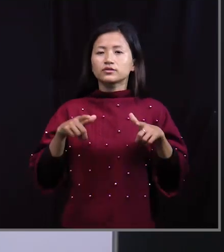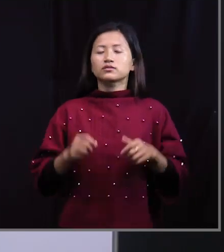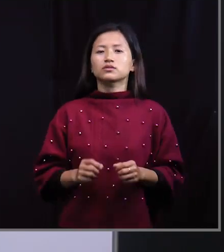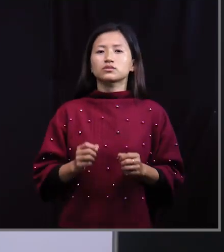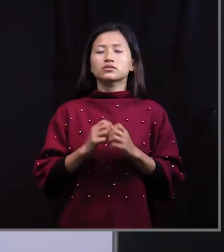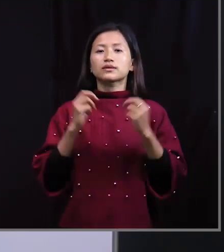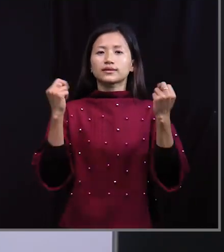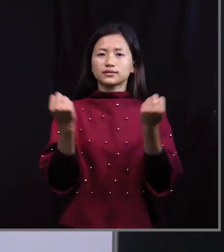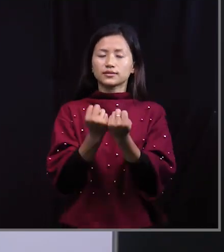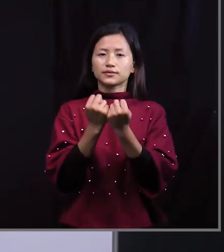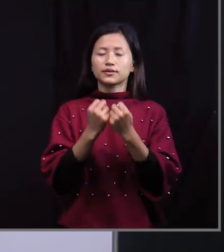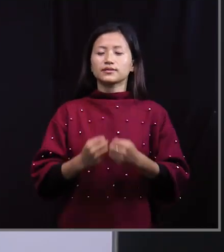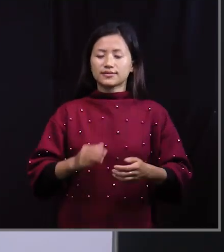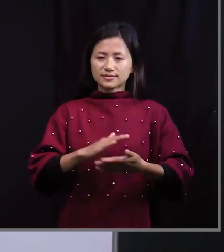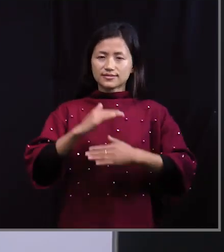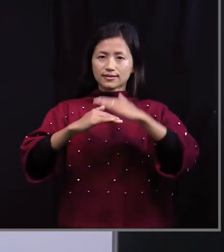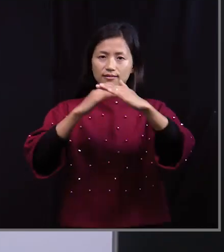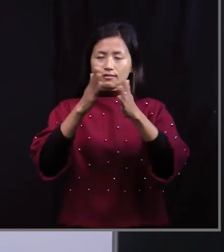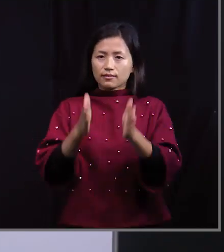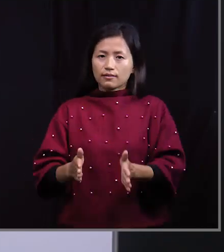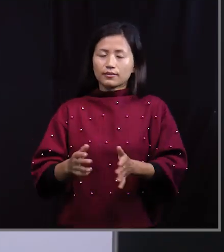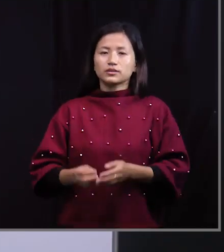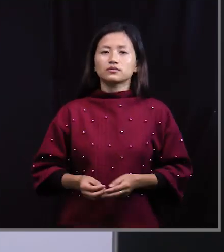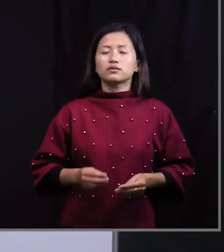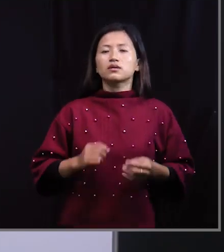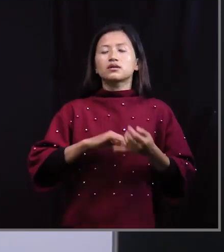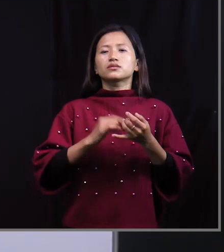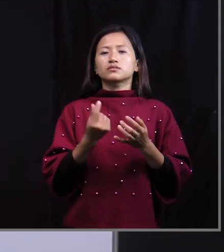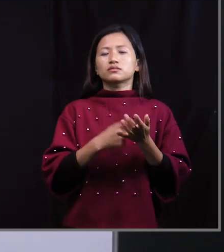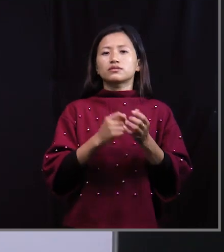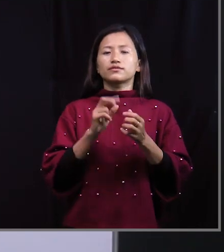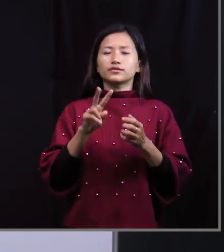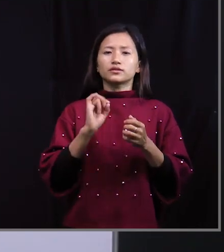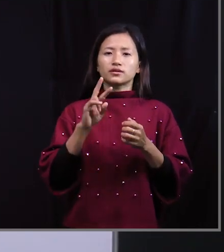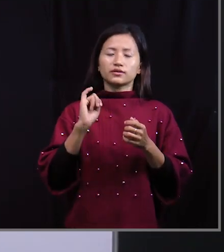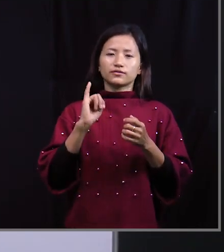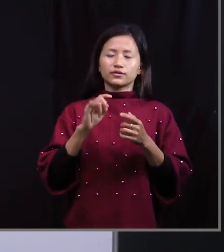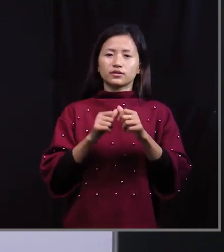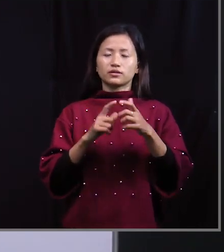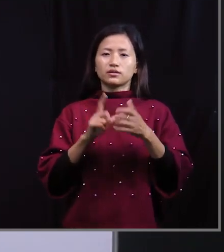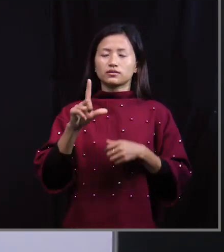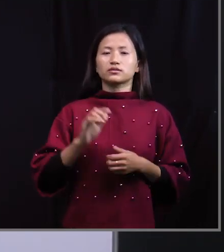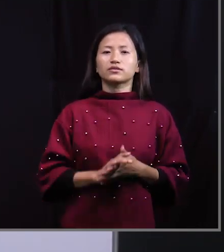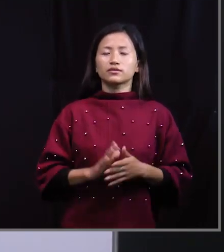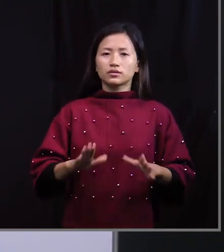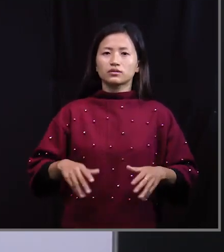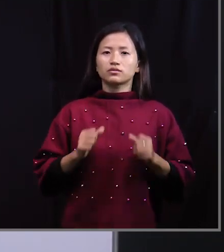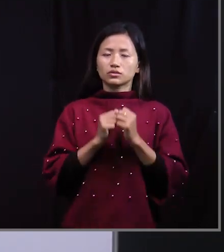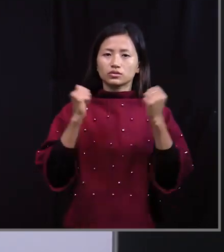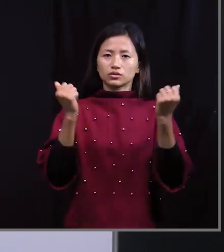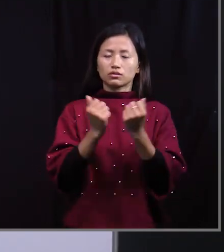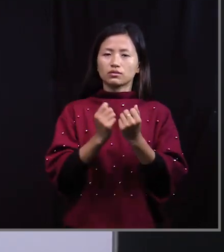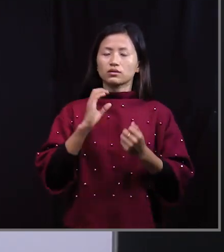is set up in a society, and the survival of an entrepreneur and the enterprise depends on the